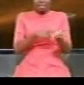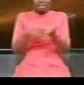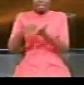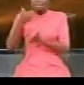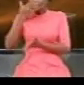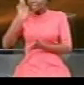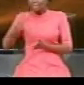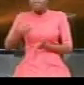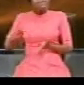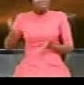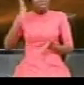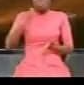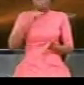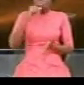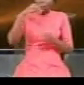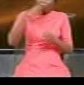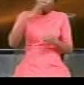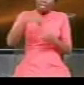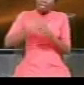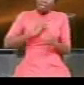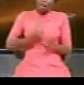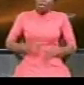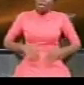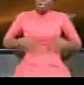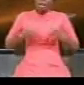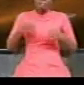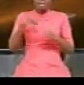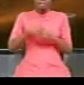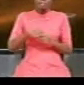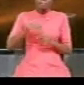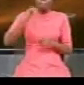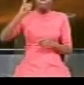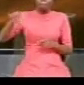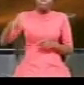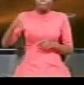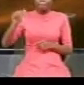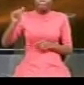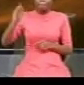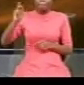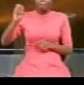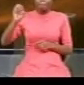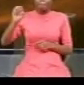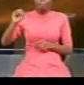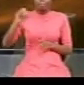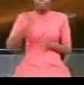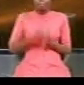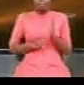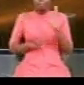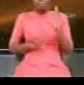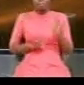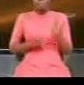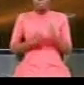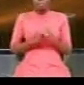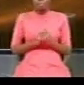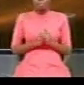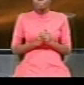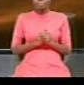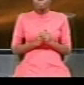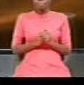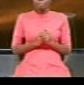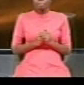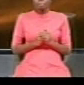evil things will not be in our lives. James chapter 3. In James chapter 3,